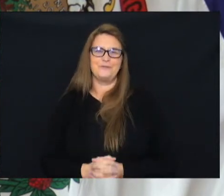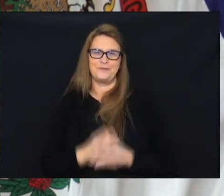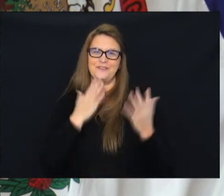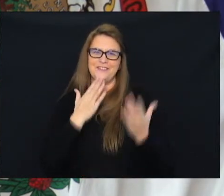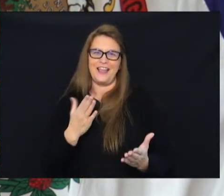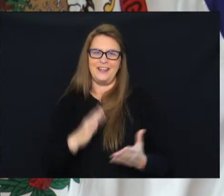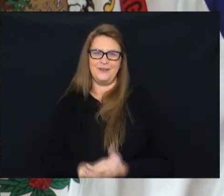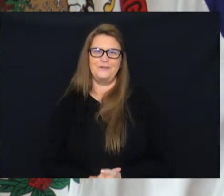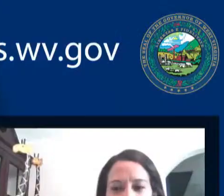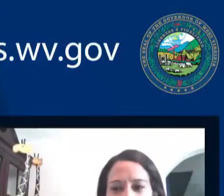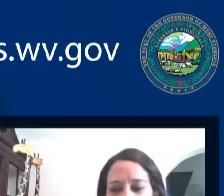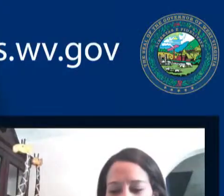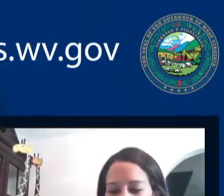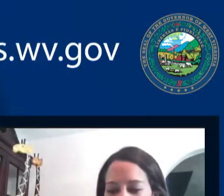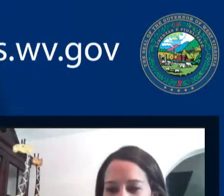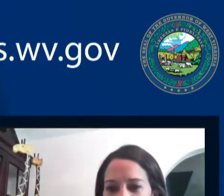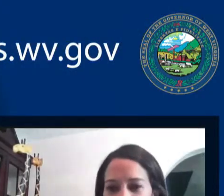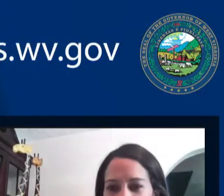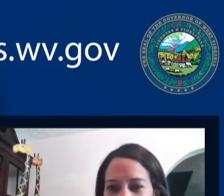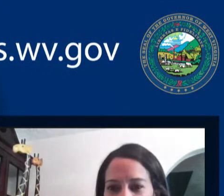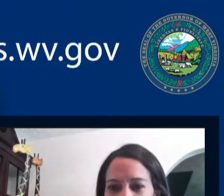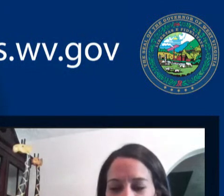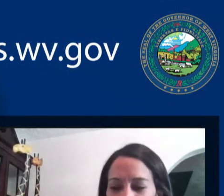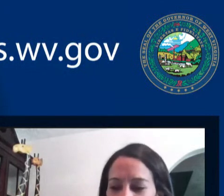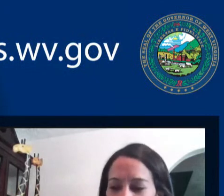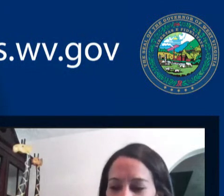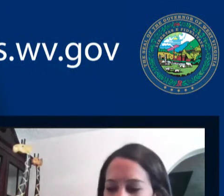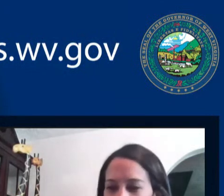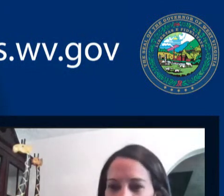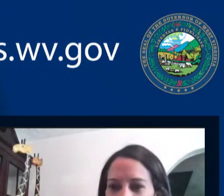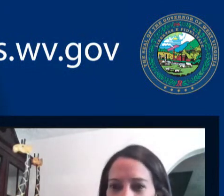y'all. All right, thank you, Governor. Let's now go to Dr. Clay Marsh, our coronavirus czar.